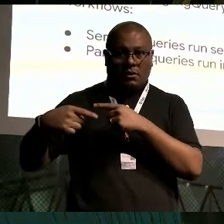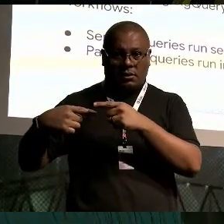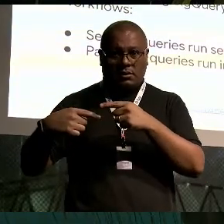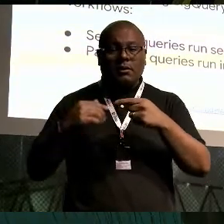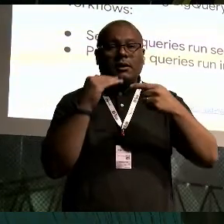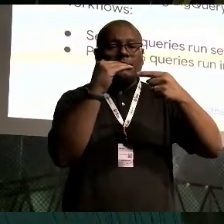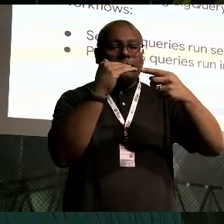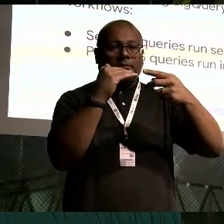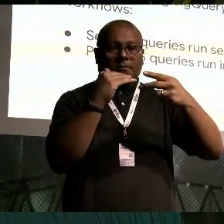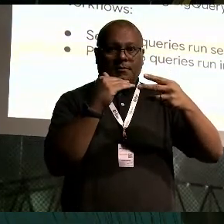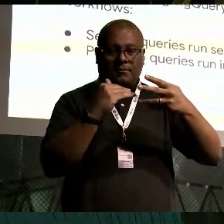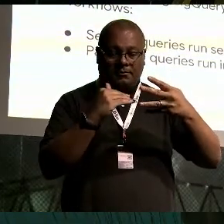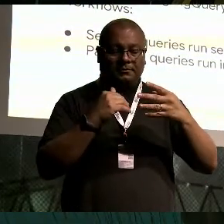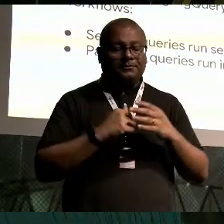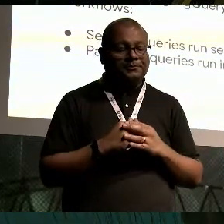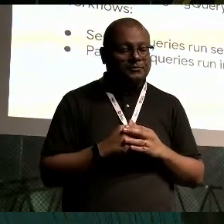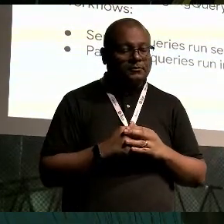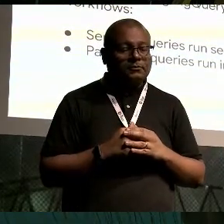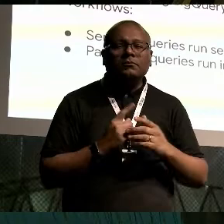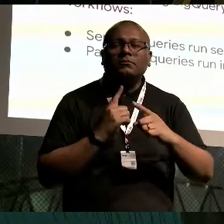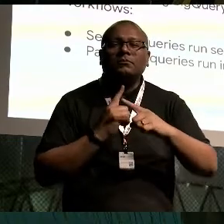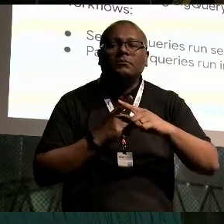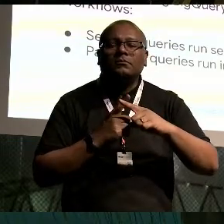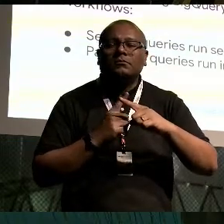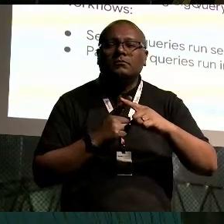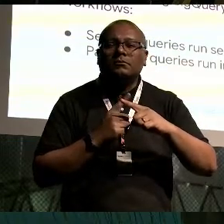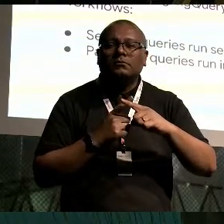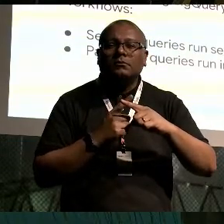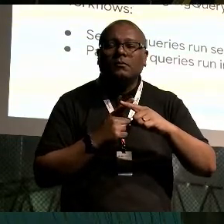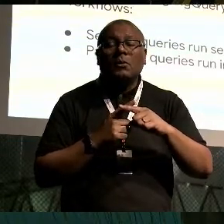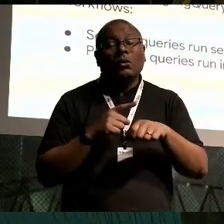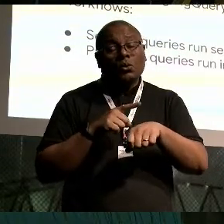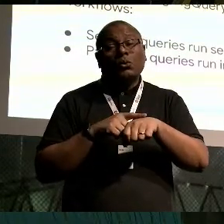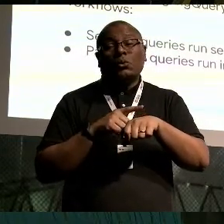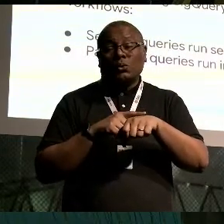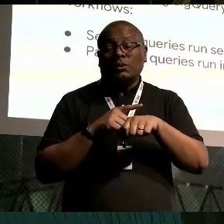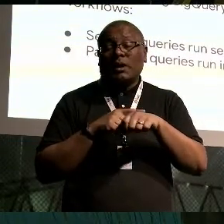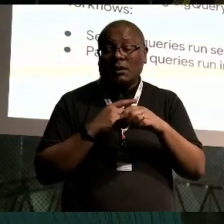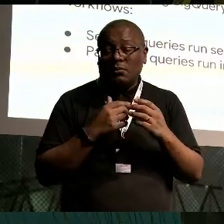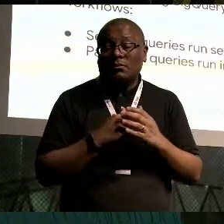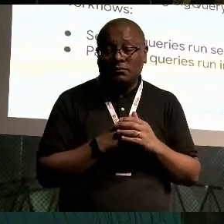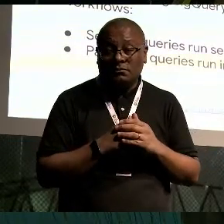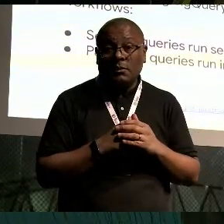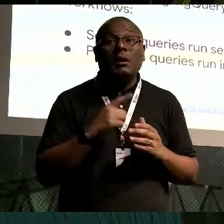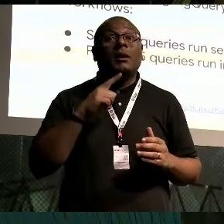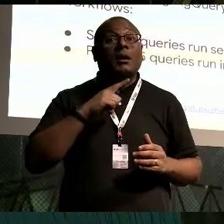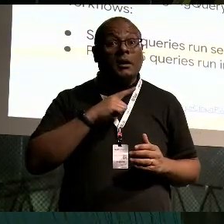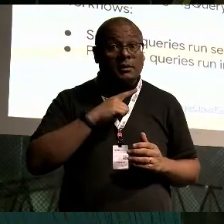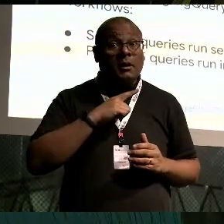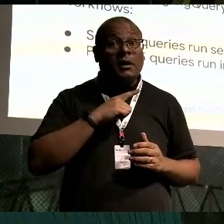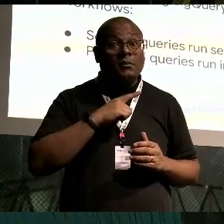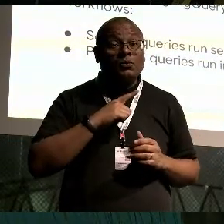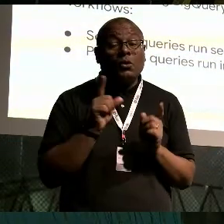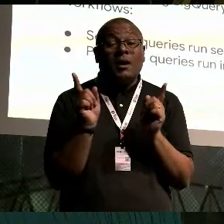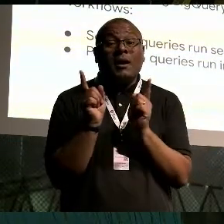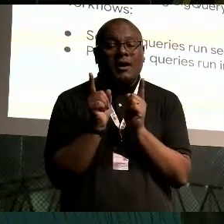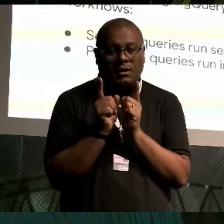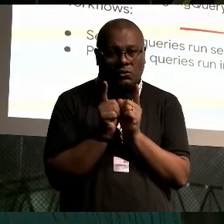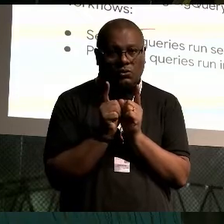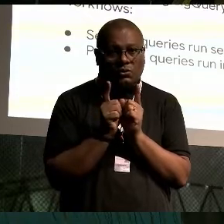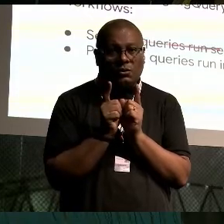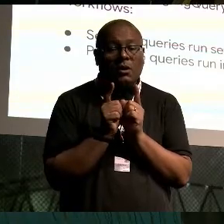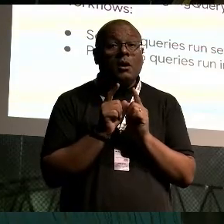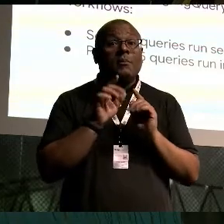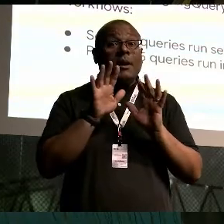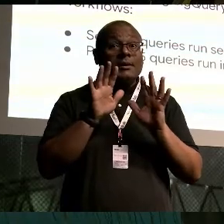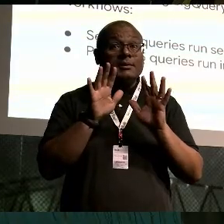20 seconds, right? And because of that, 20 times 5, the whole thing takes 1 minute. But if you take